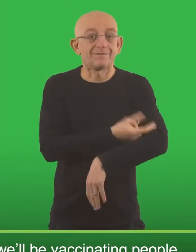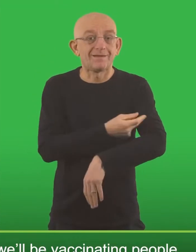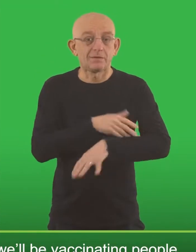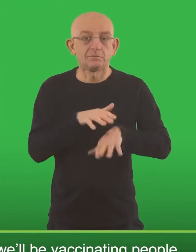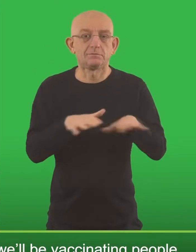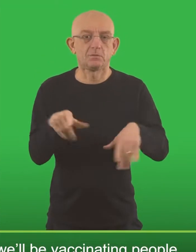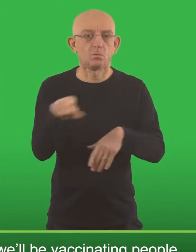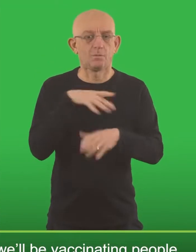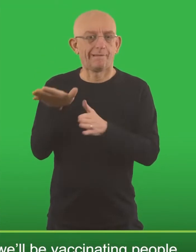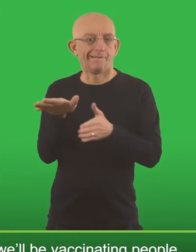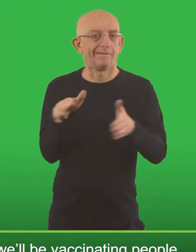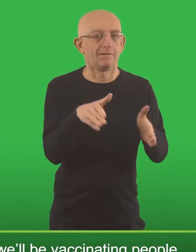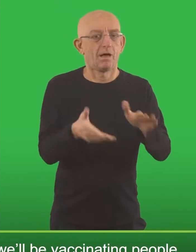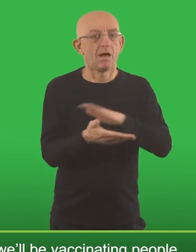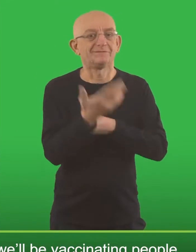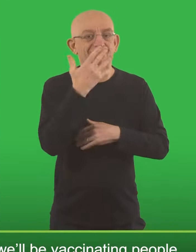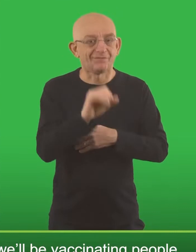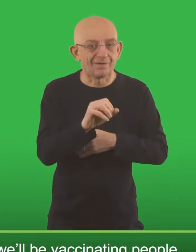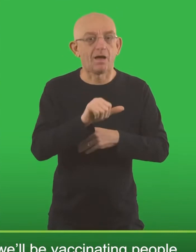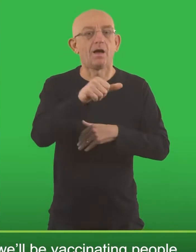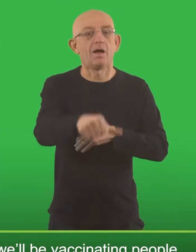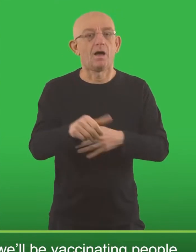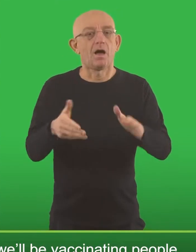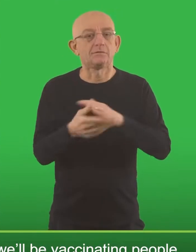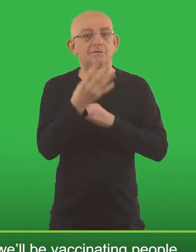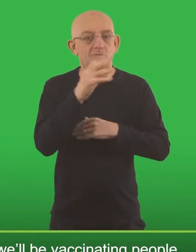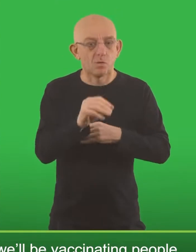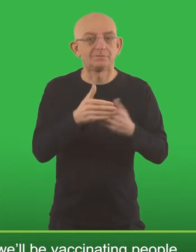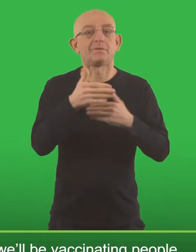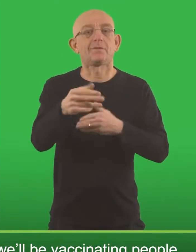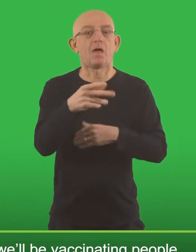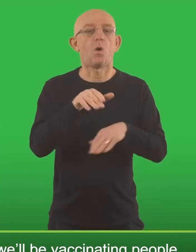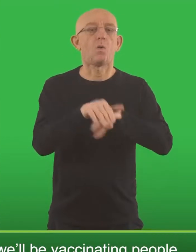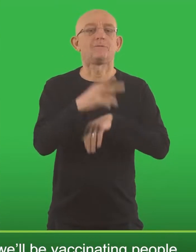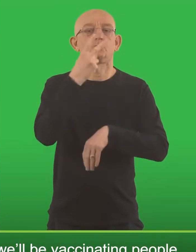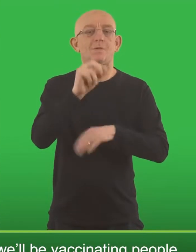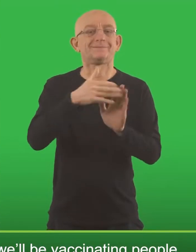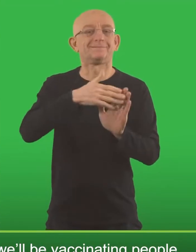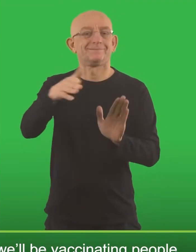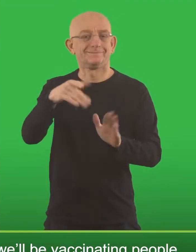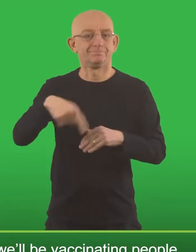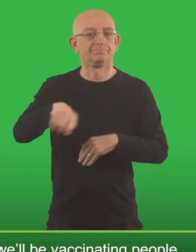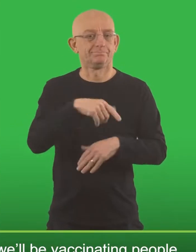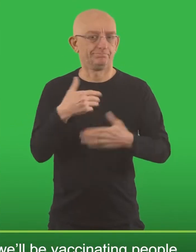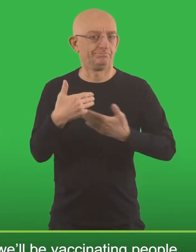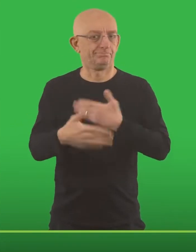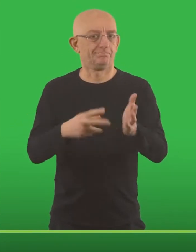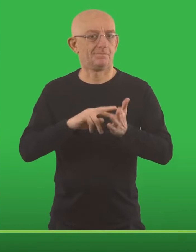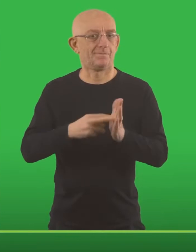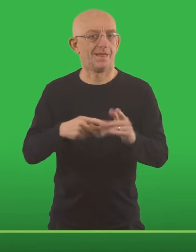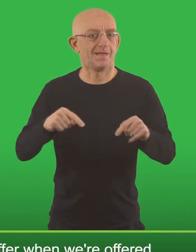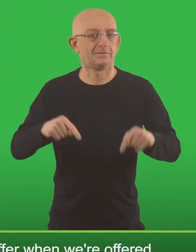adults. So we'll be vaccinating people below the age of 50, below the age of 40, and then from eventually from 20